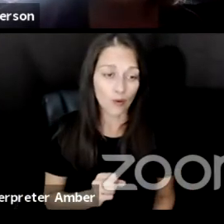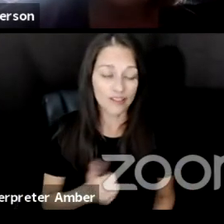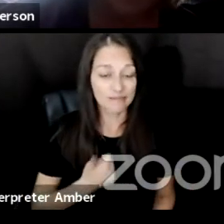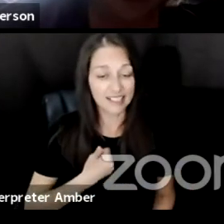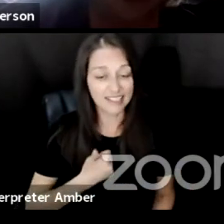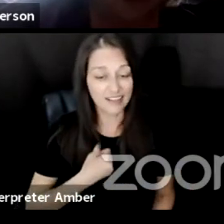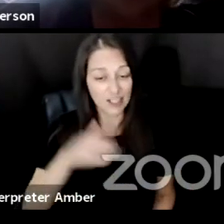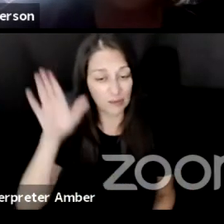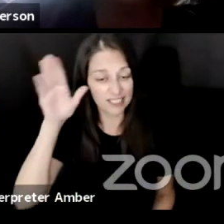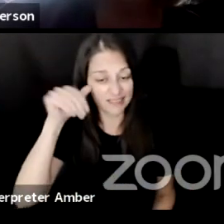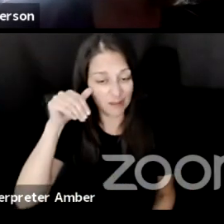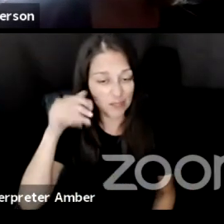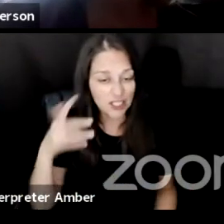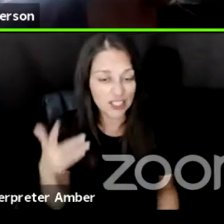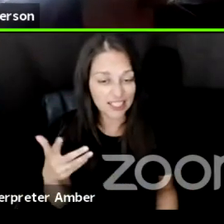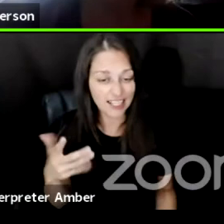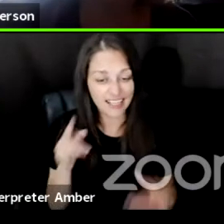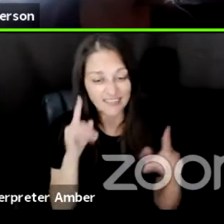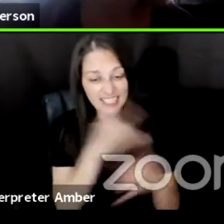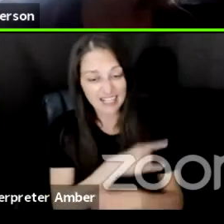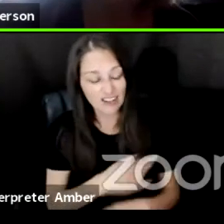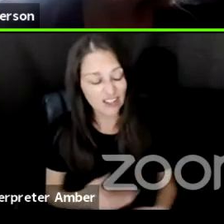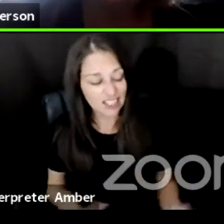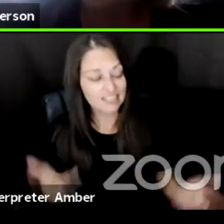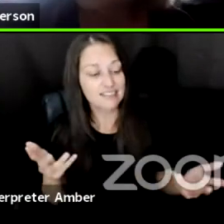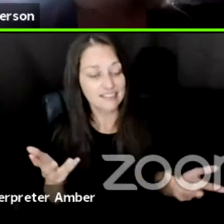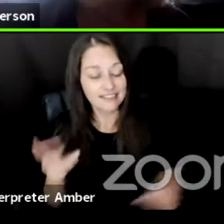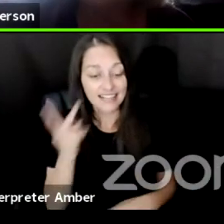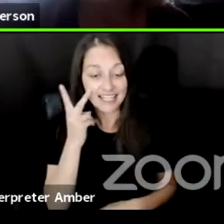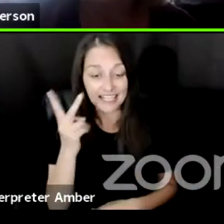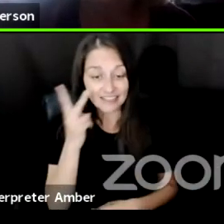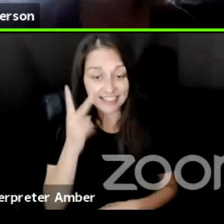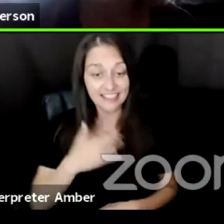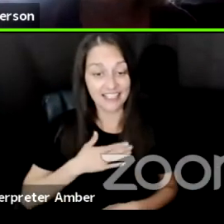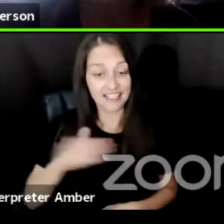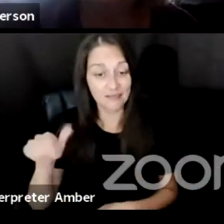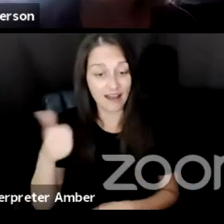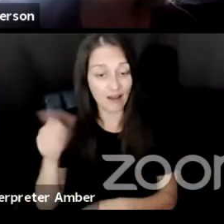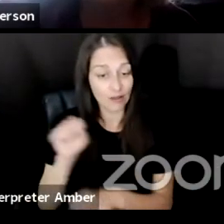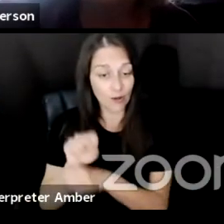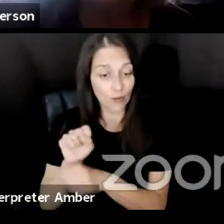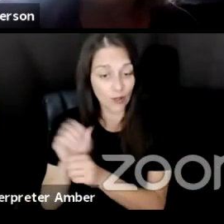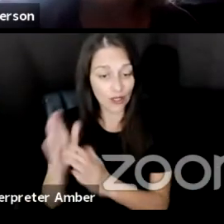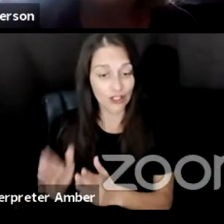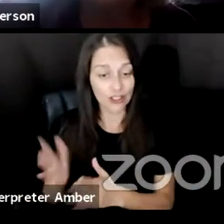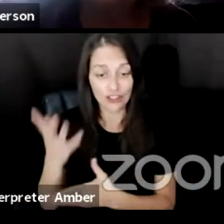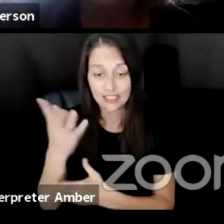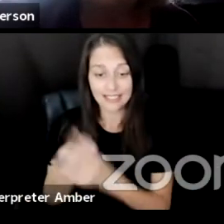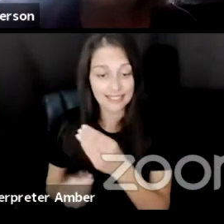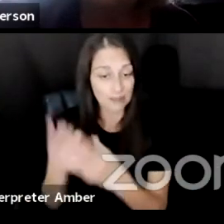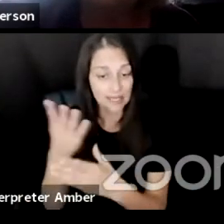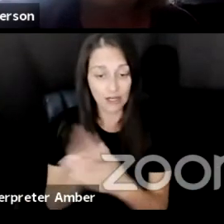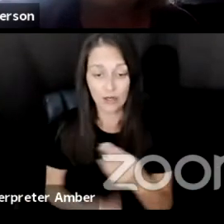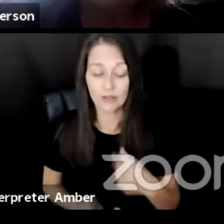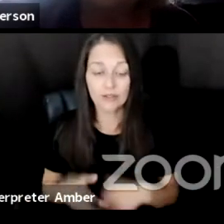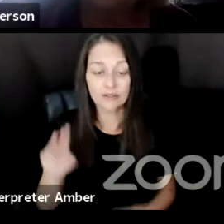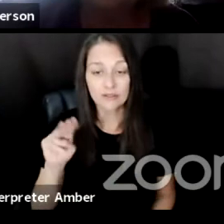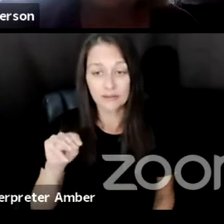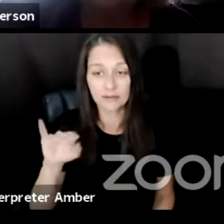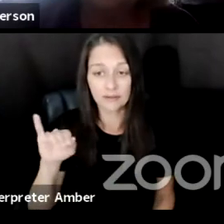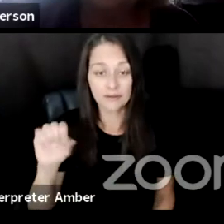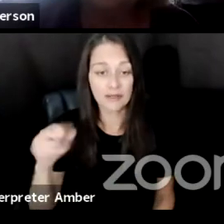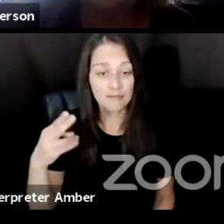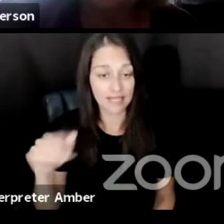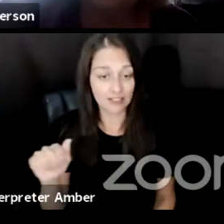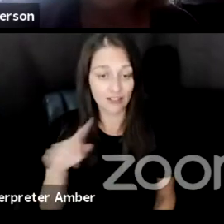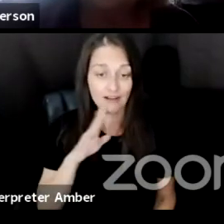cynical as I've watched my coworkers, my colleagues disappear. Misha talked about all the critics who used to be